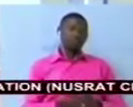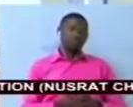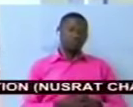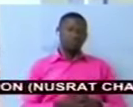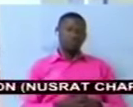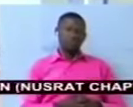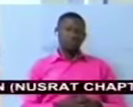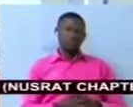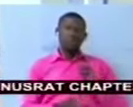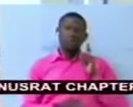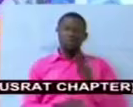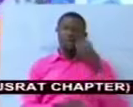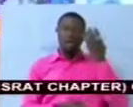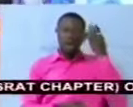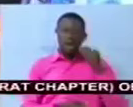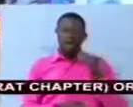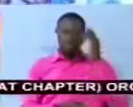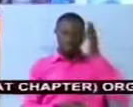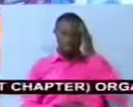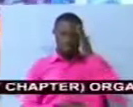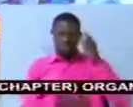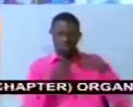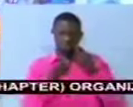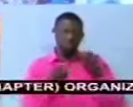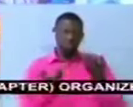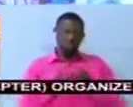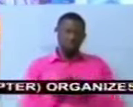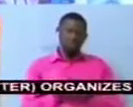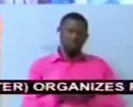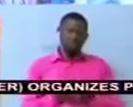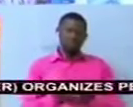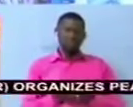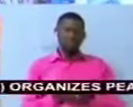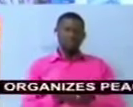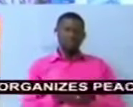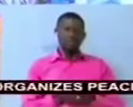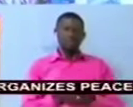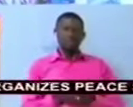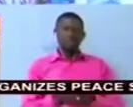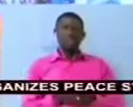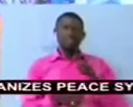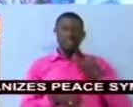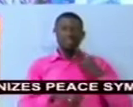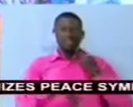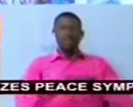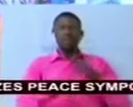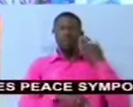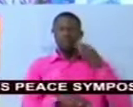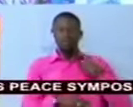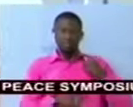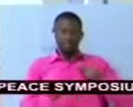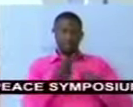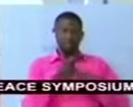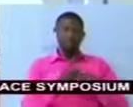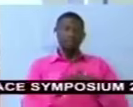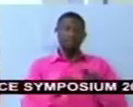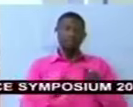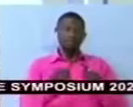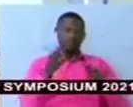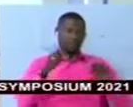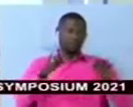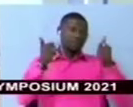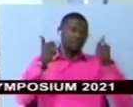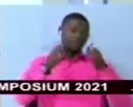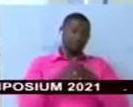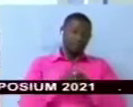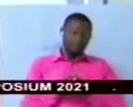lolu? Wa moy bema suma ton jote man. Yes, that's the time when my turn was. Okay, so you arrived